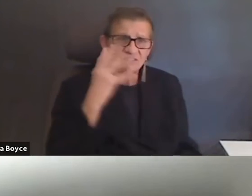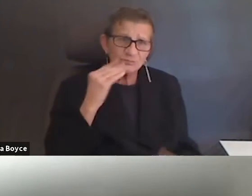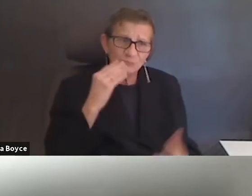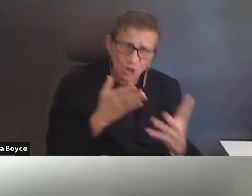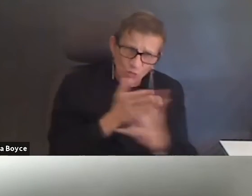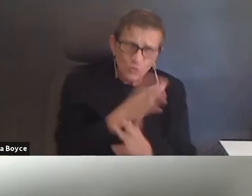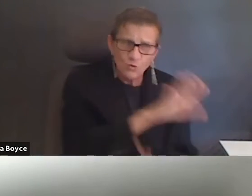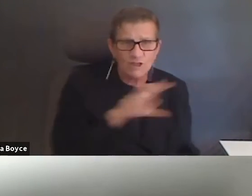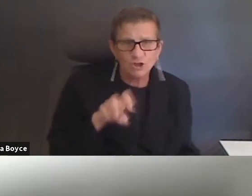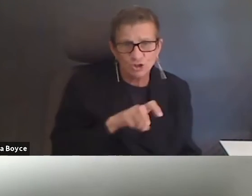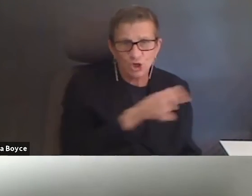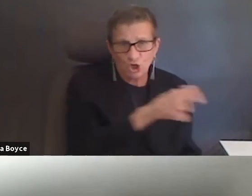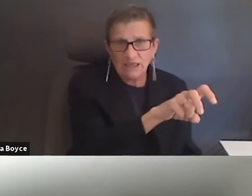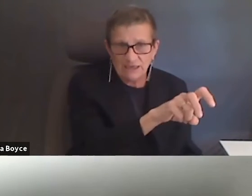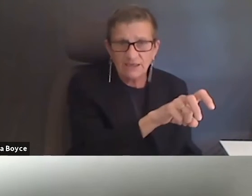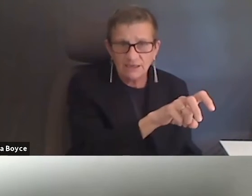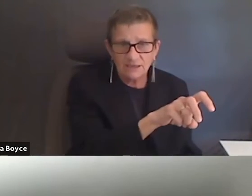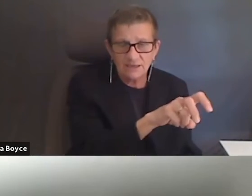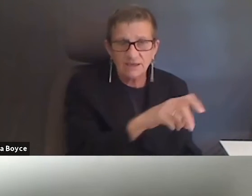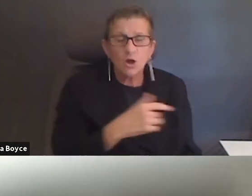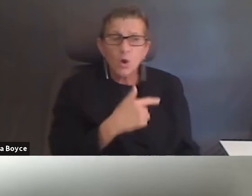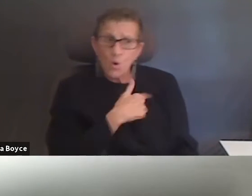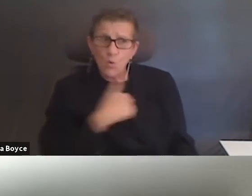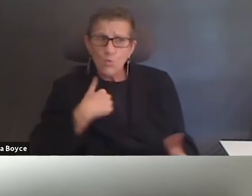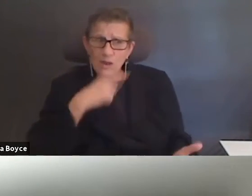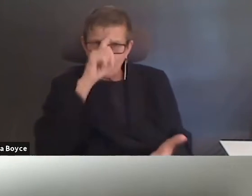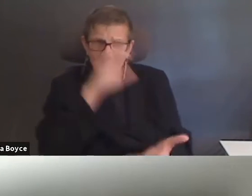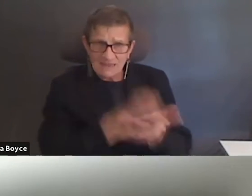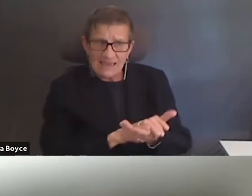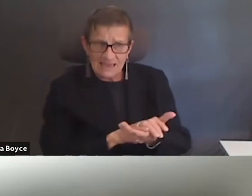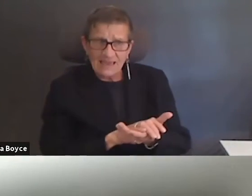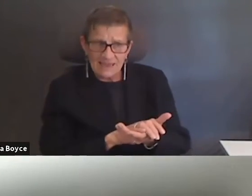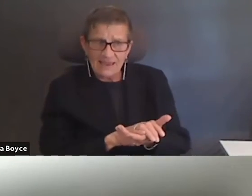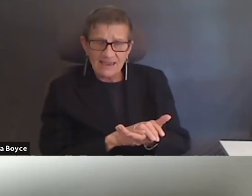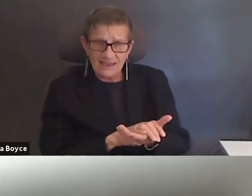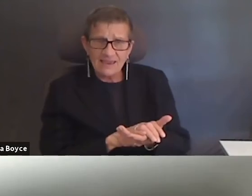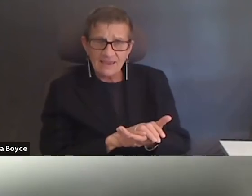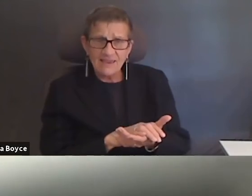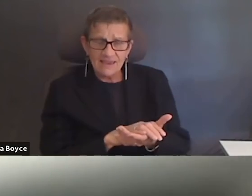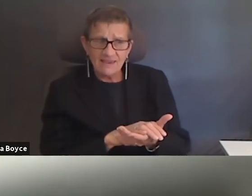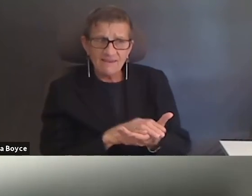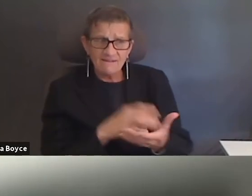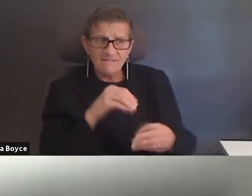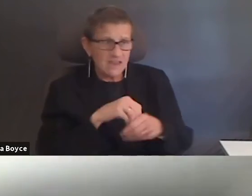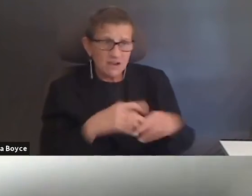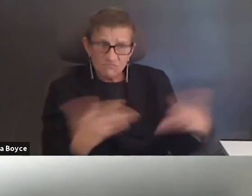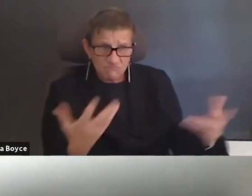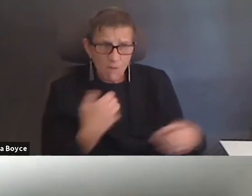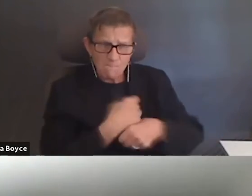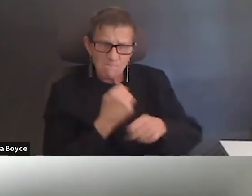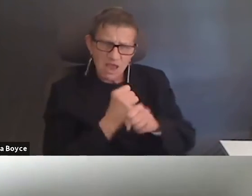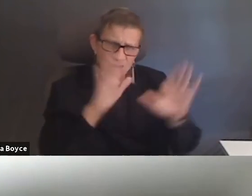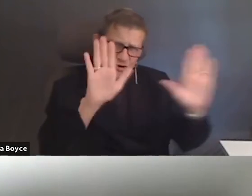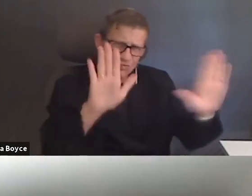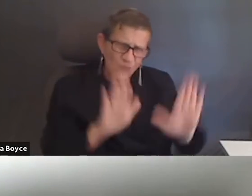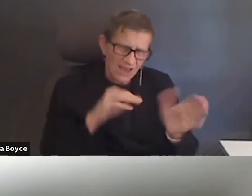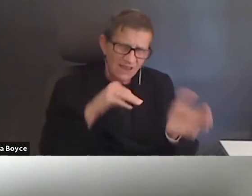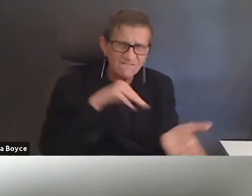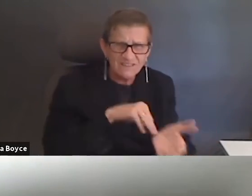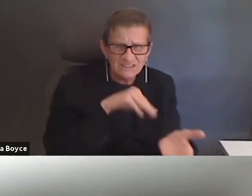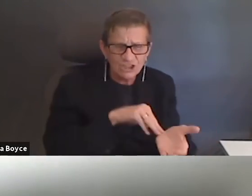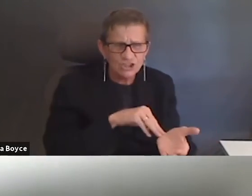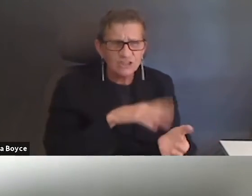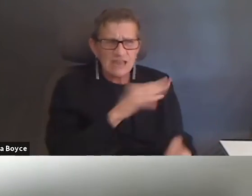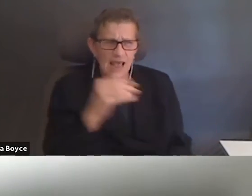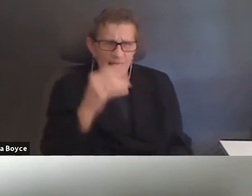journey. We believe in making great physicians who think and problem solve as